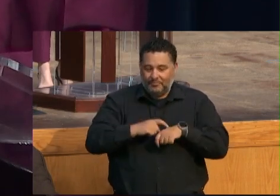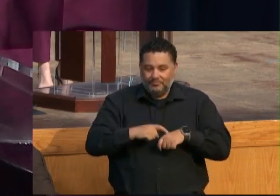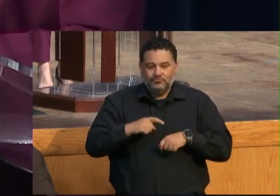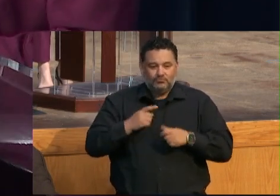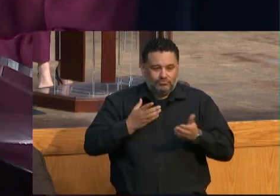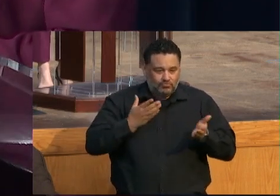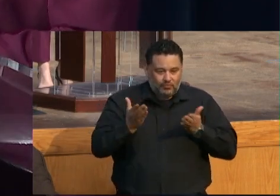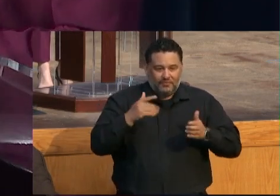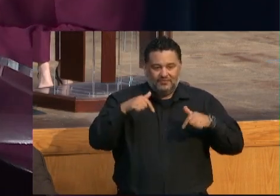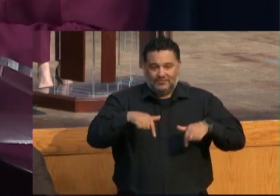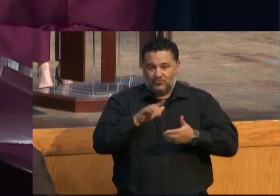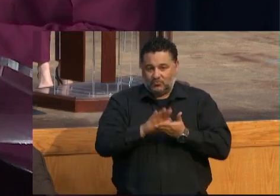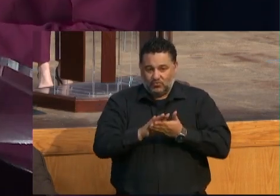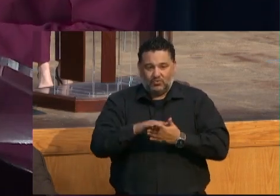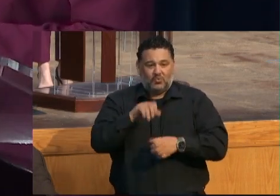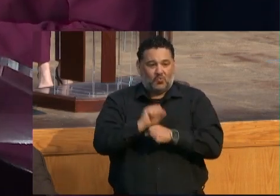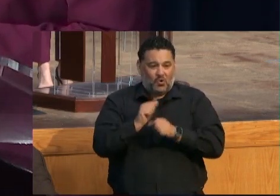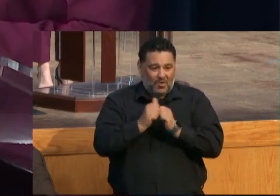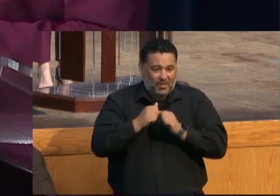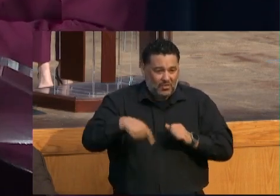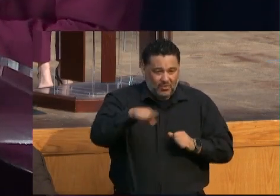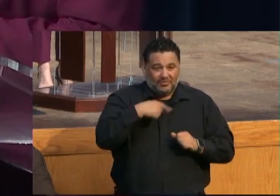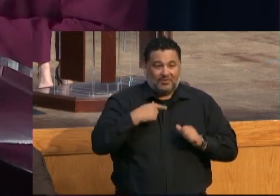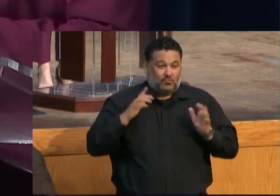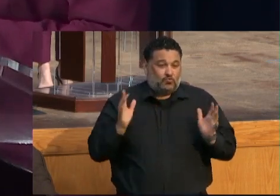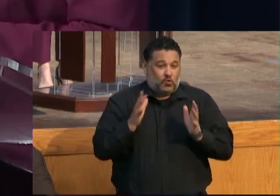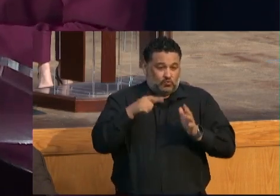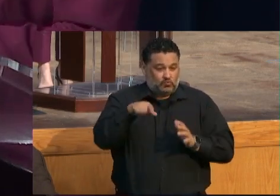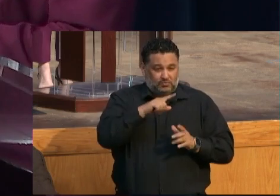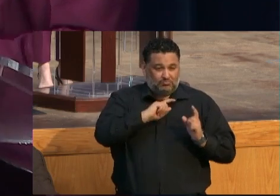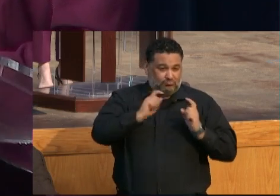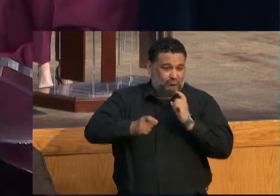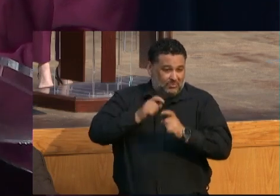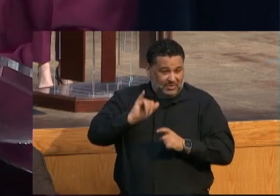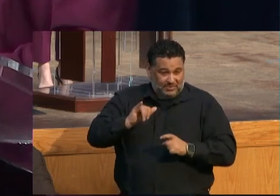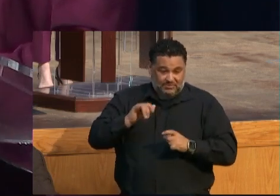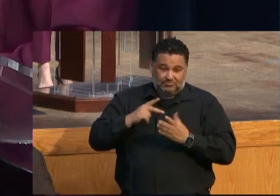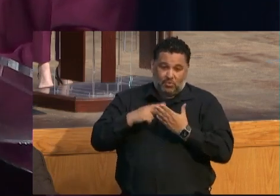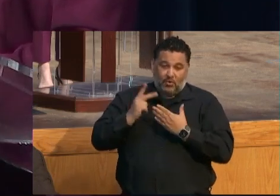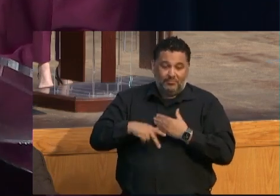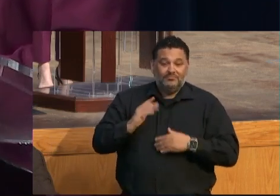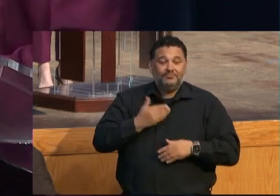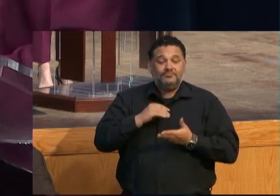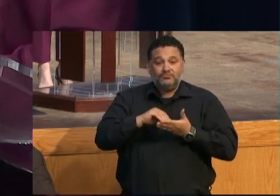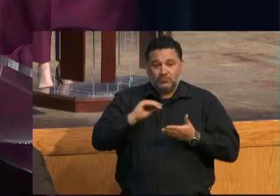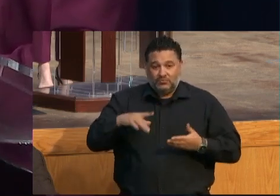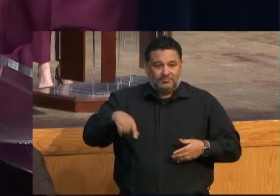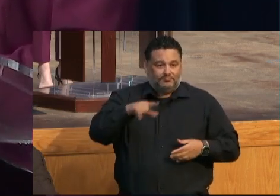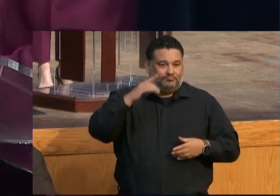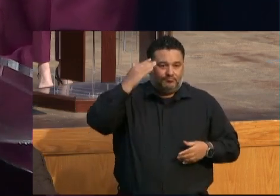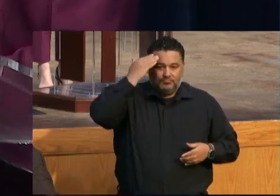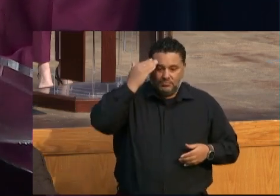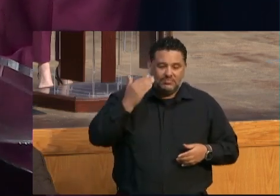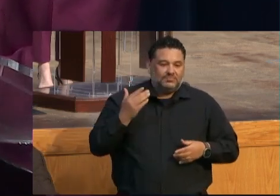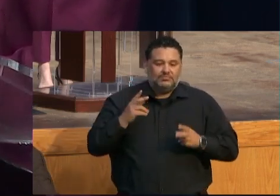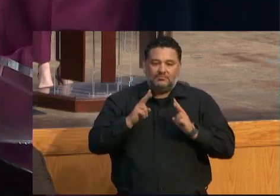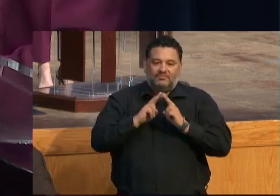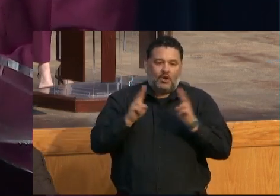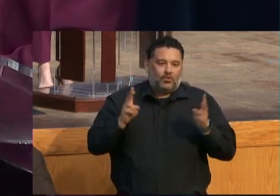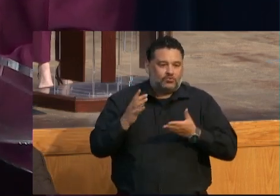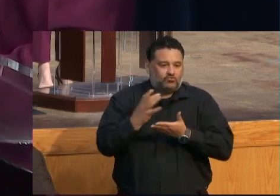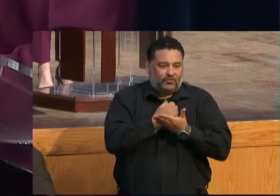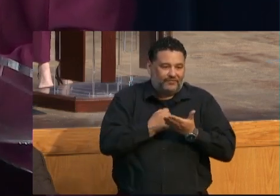work alongside of you. I encourage you to become a donor to this program, because our students are, as you well know, so very